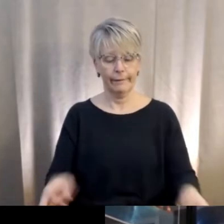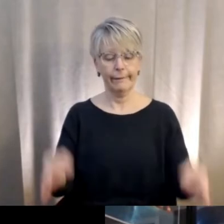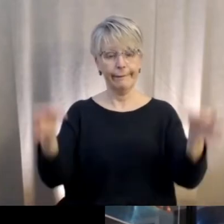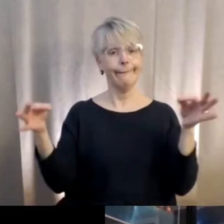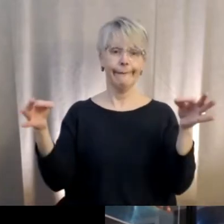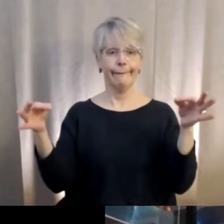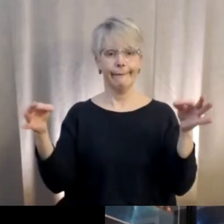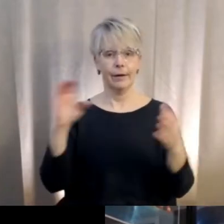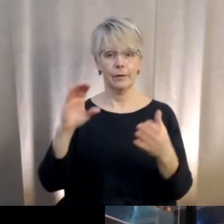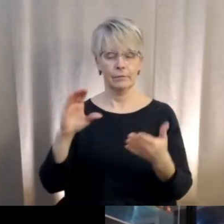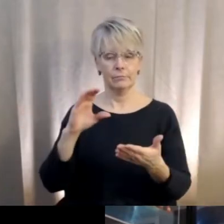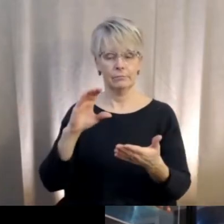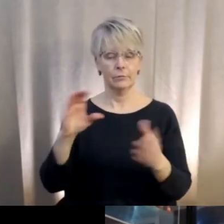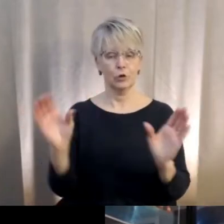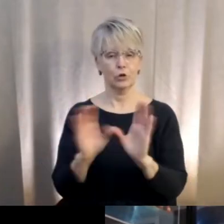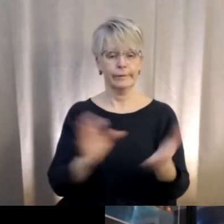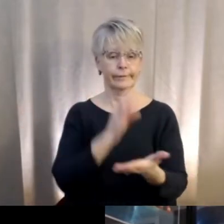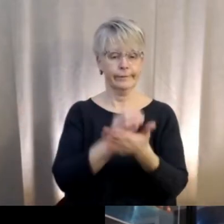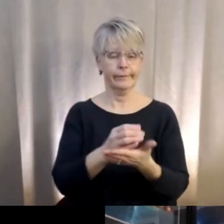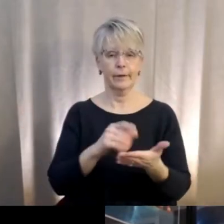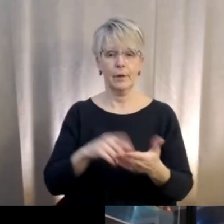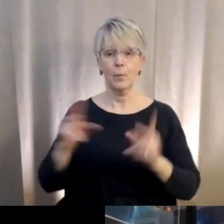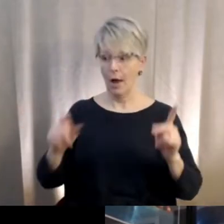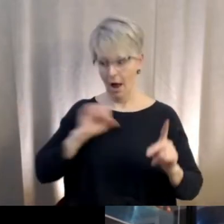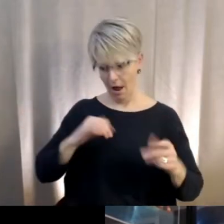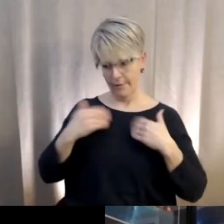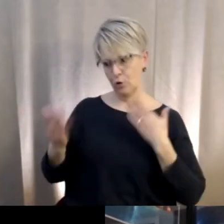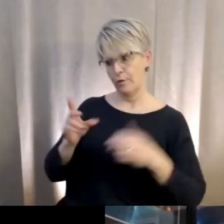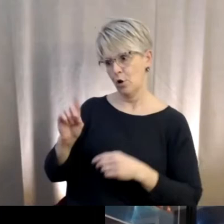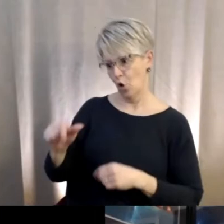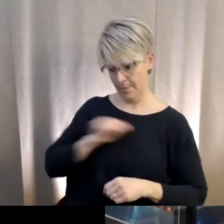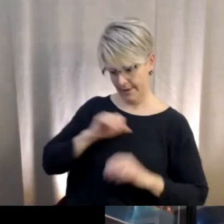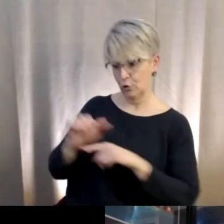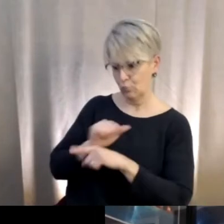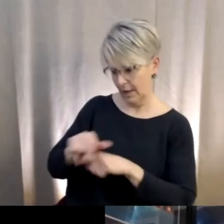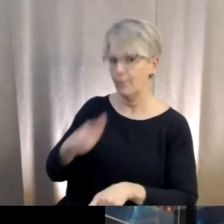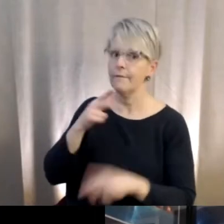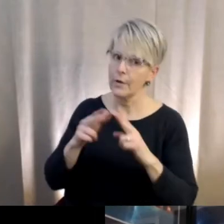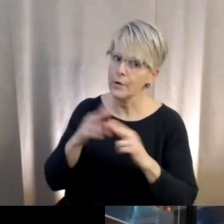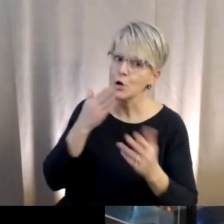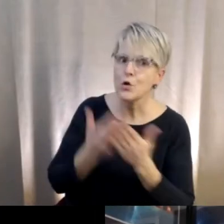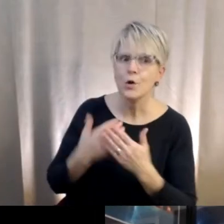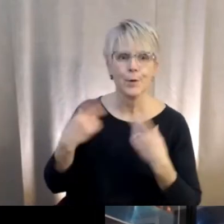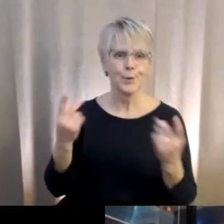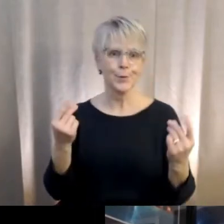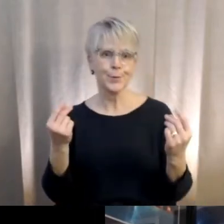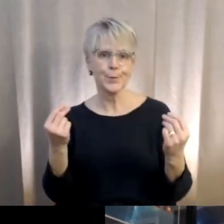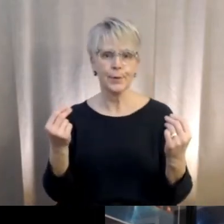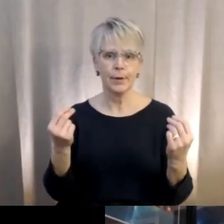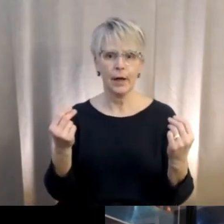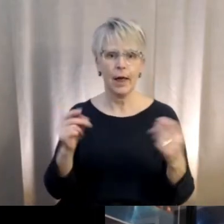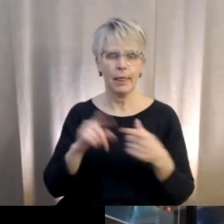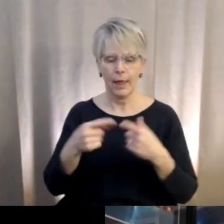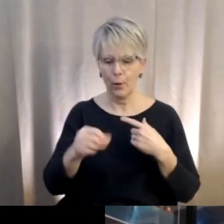that's, I guess, one thing to bring up is sometimes people are like, you know what, I have a service dog, I trained it myself, it's really good, what do I do? And then they Google